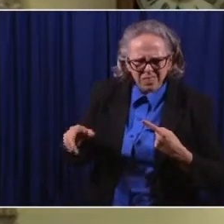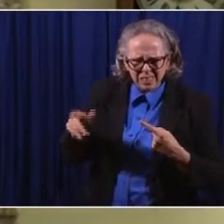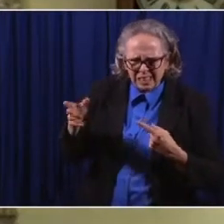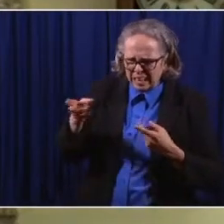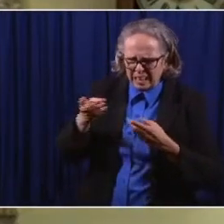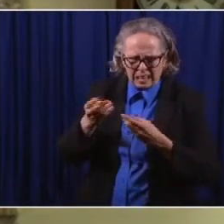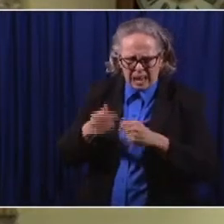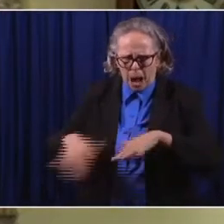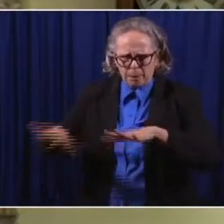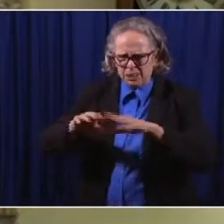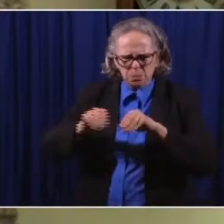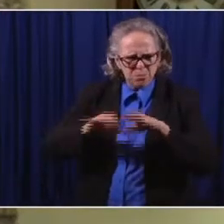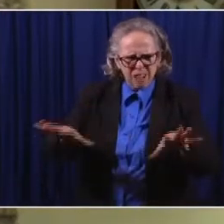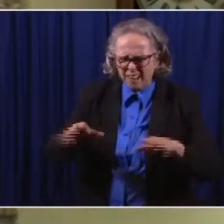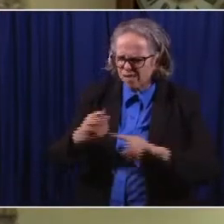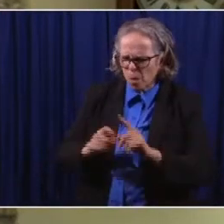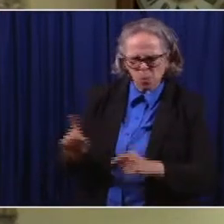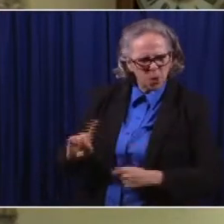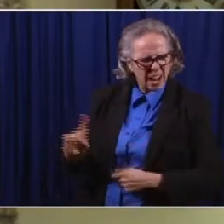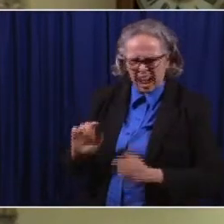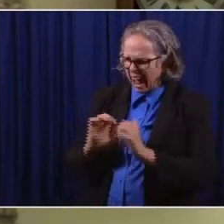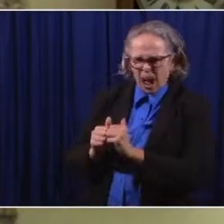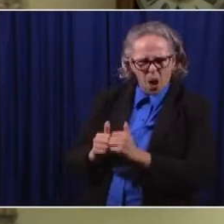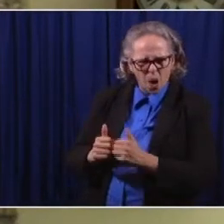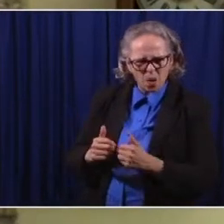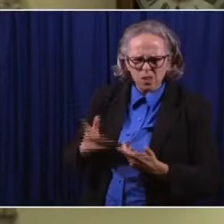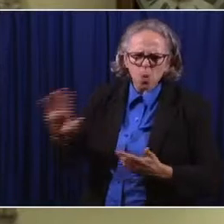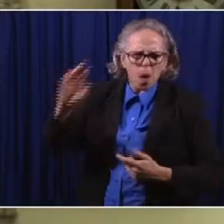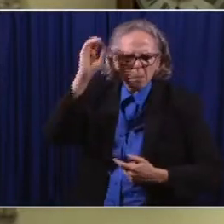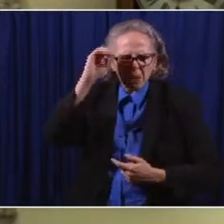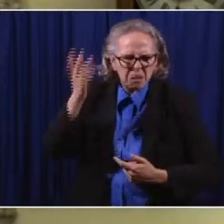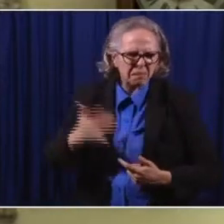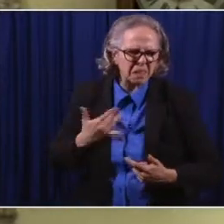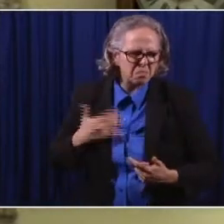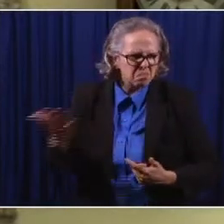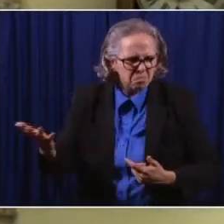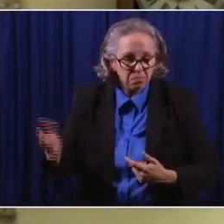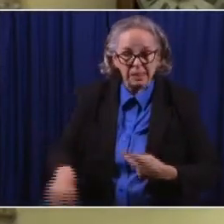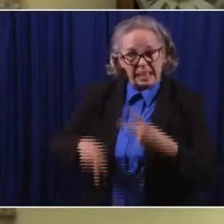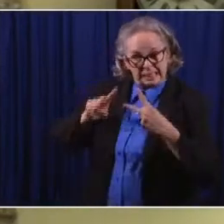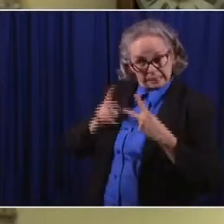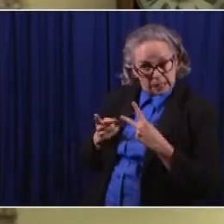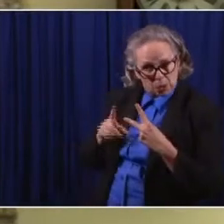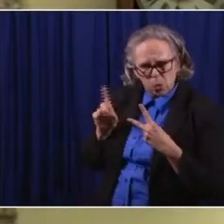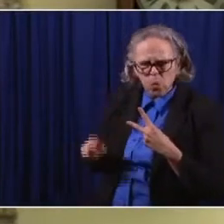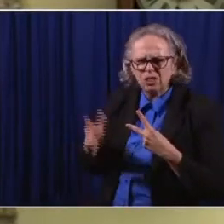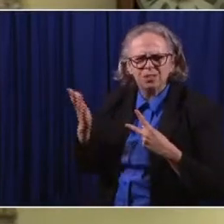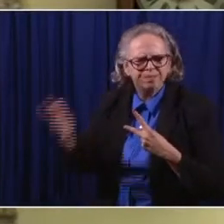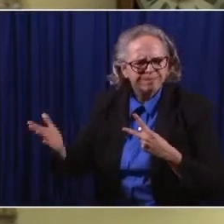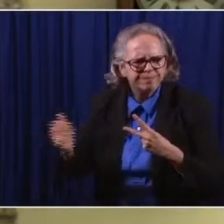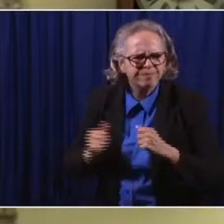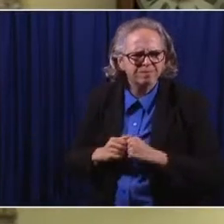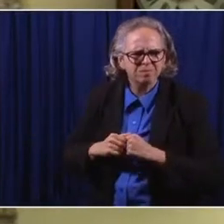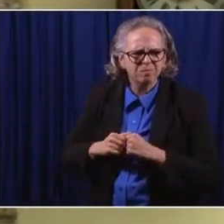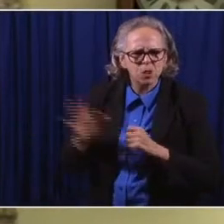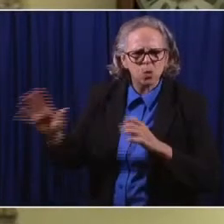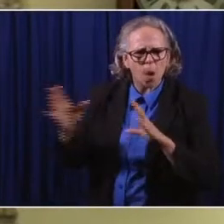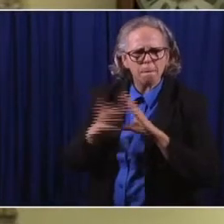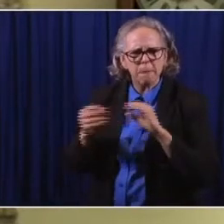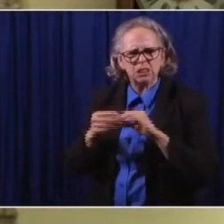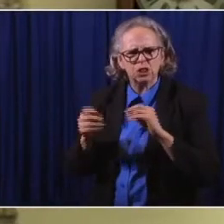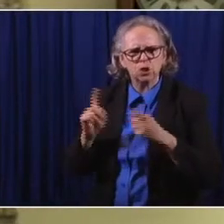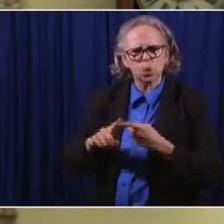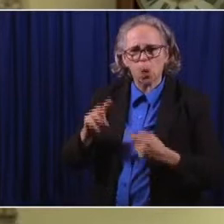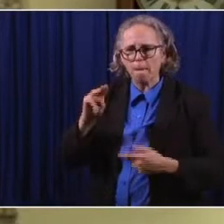off campus? It's in Oxford, at least. And what's your message to Miami students?